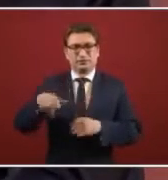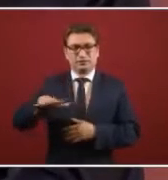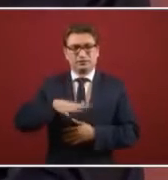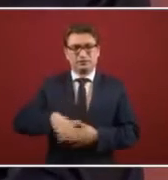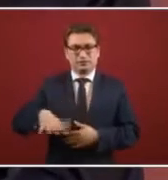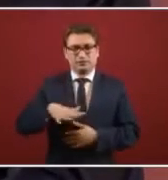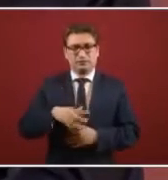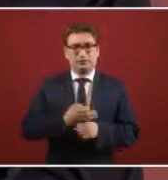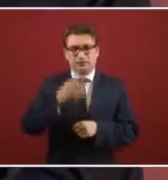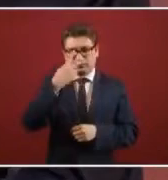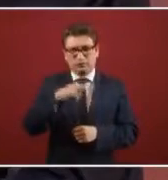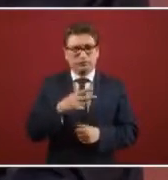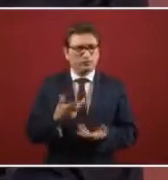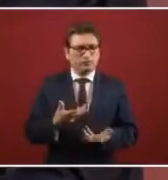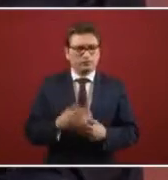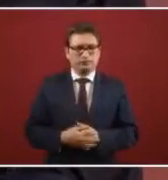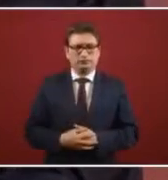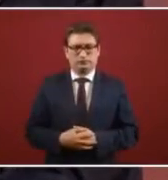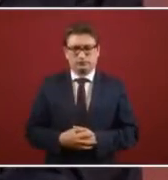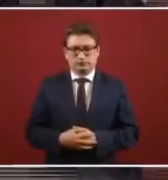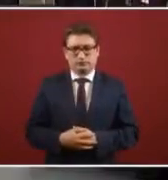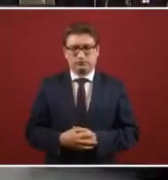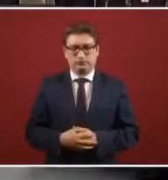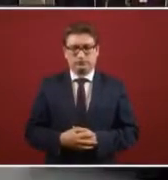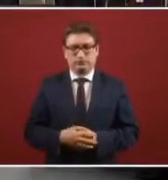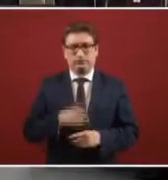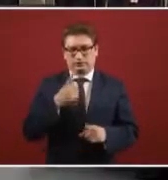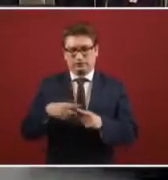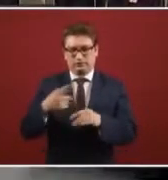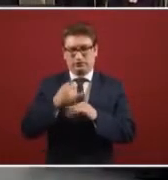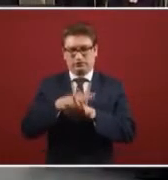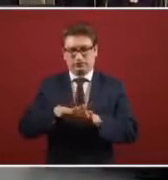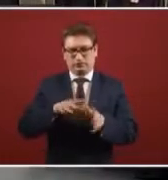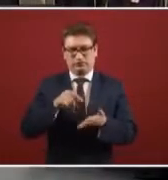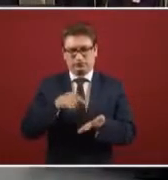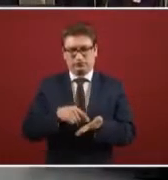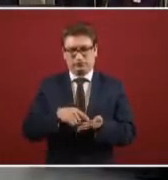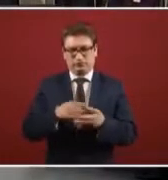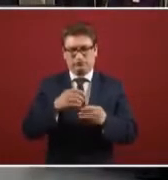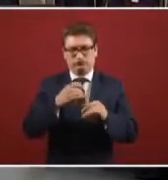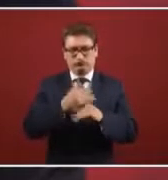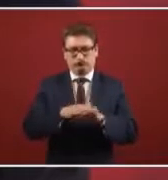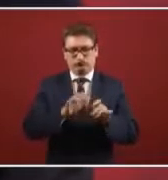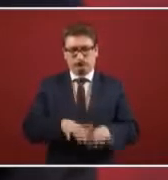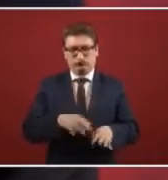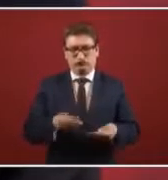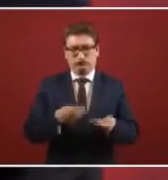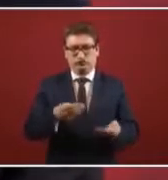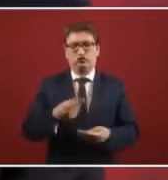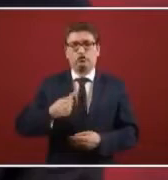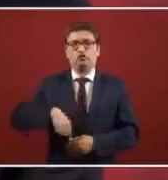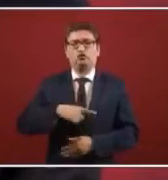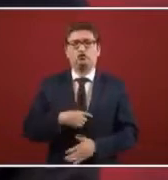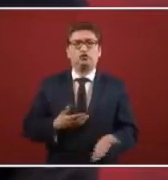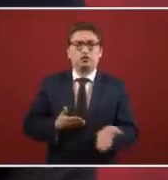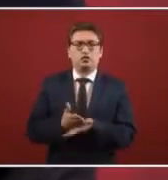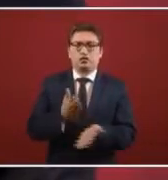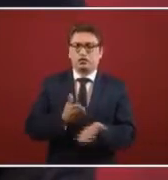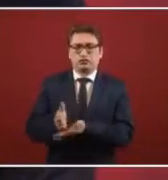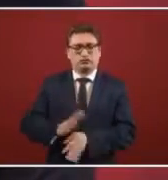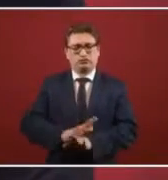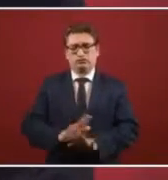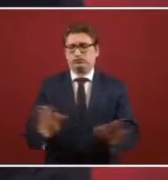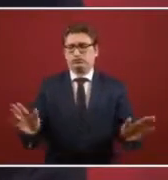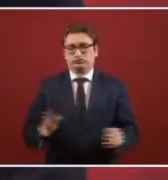México. and for the state of Mexico. Se va a entregar el informe. So we'll give you the information. Nosotros ya no nos vamos a meter, We don't want to get